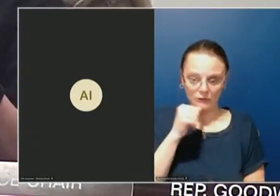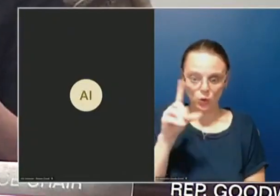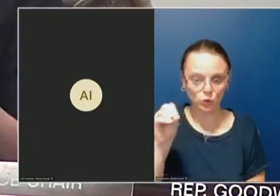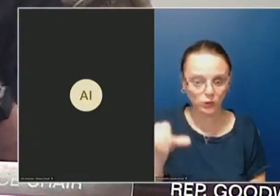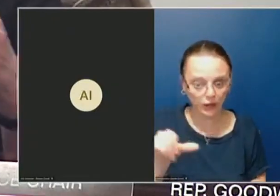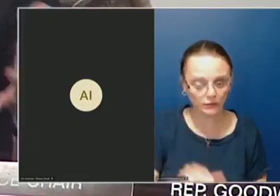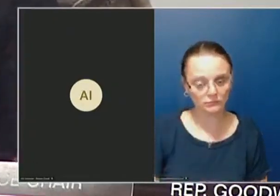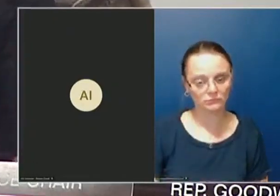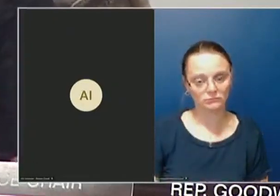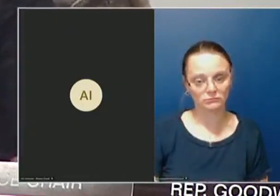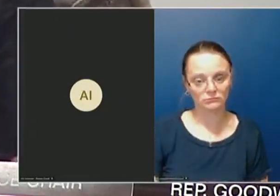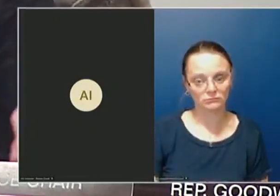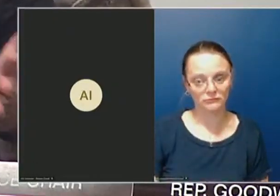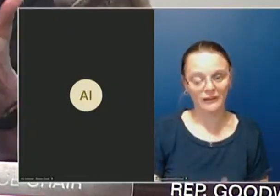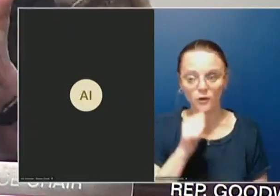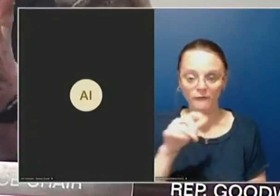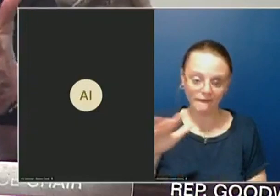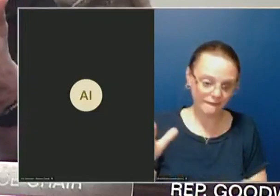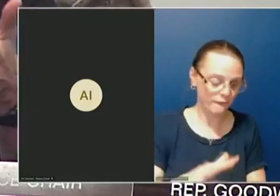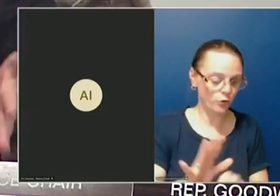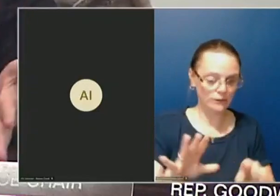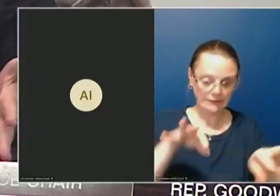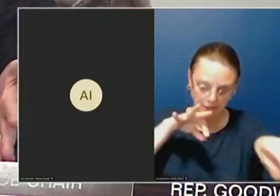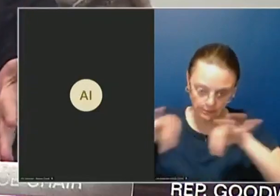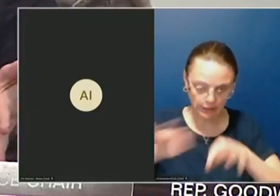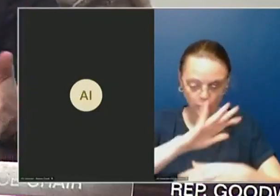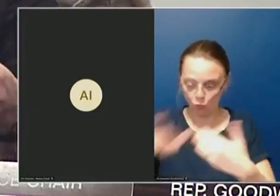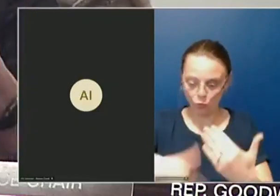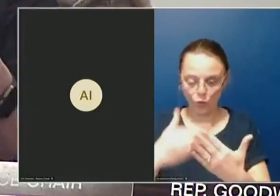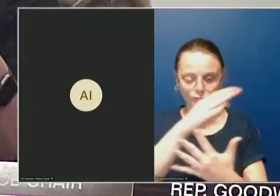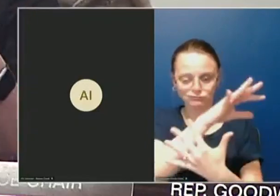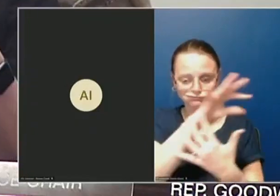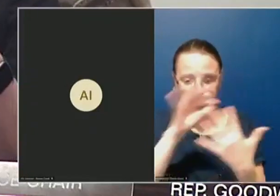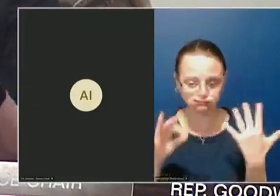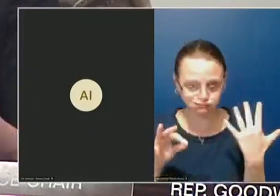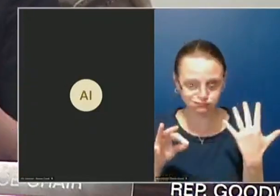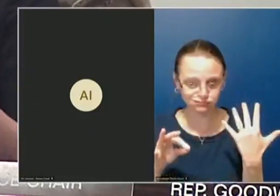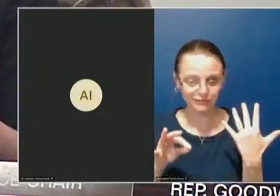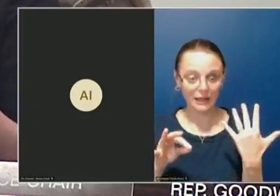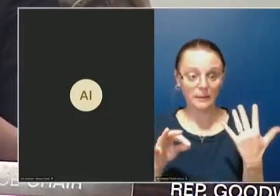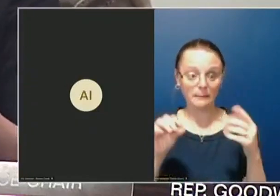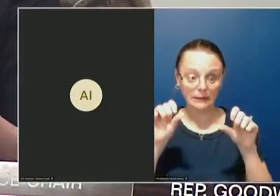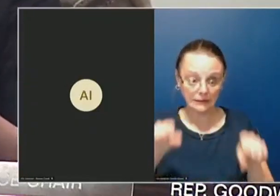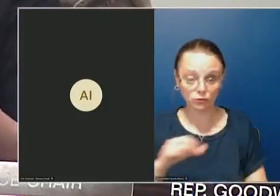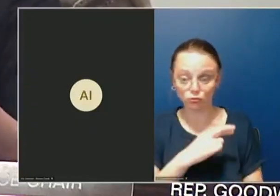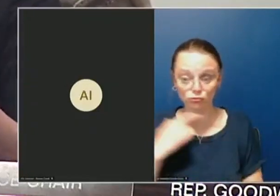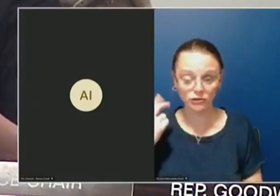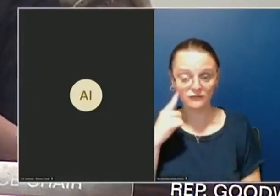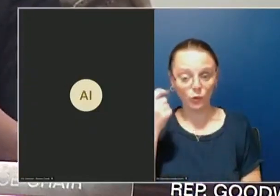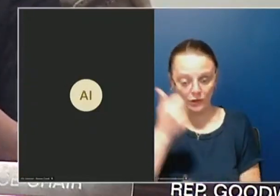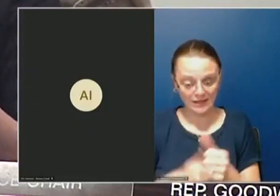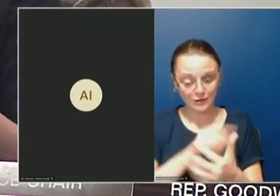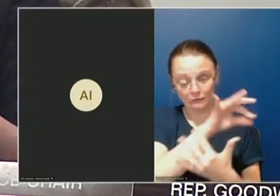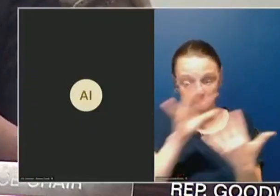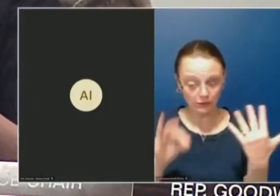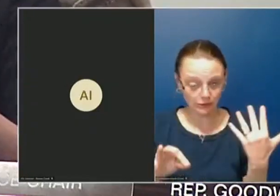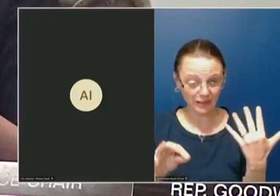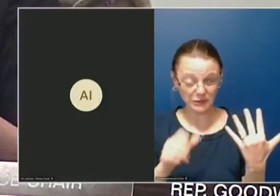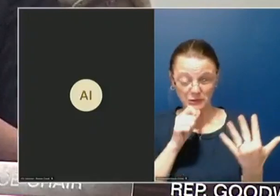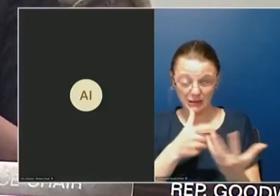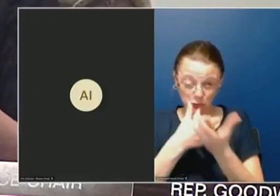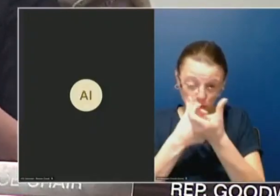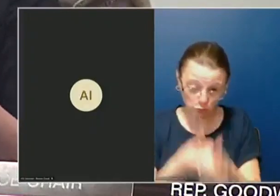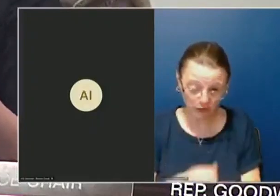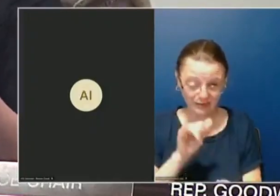full choices and the implications of those choices. And to not trust that conversation and individuals to make their